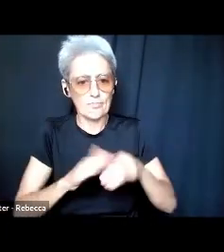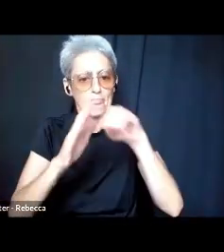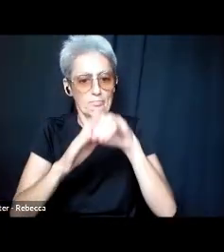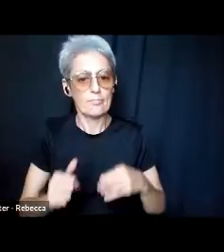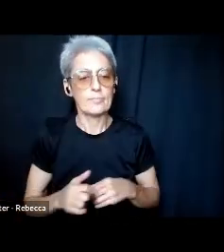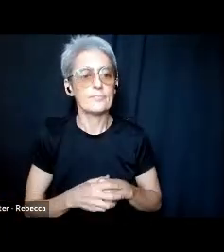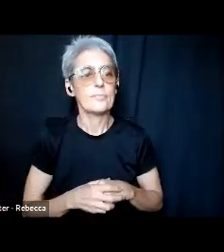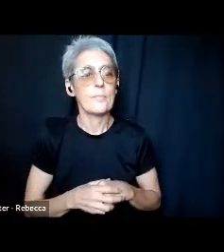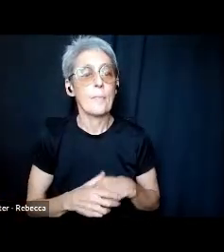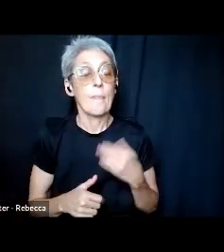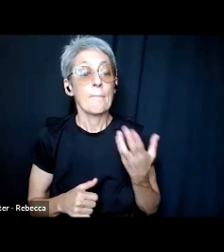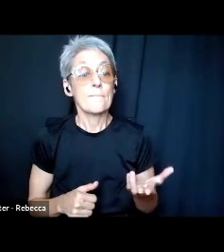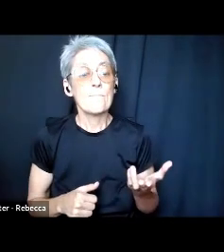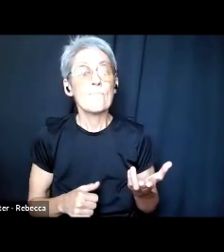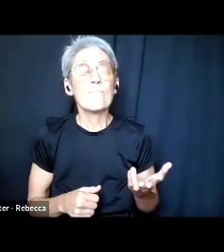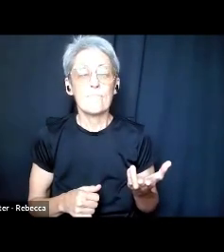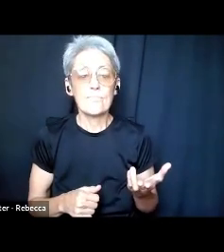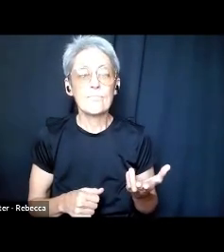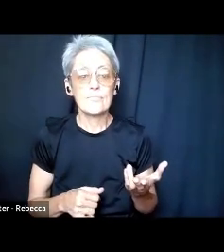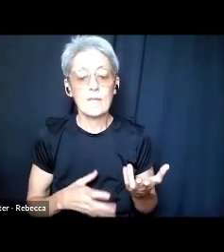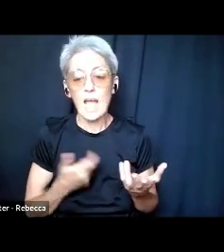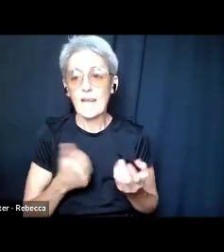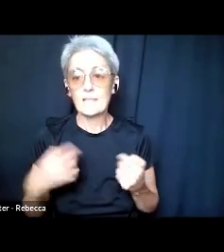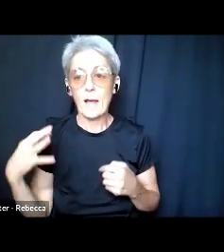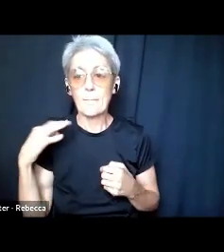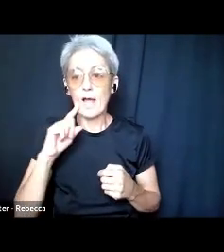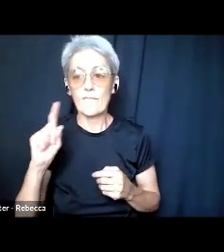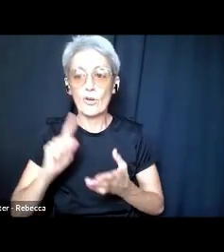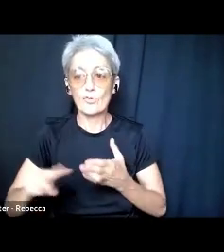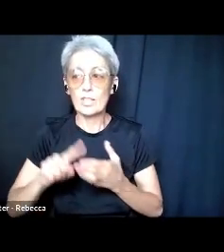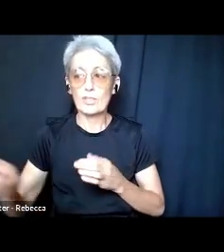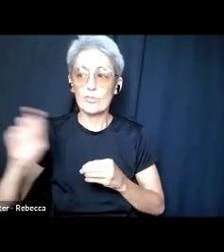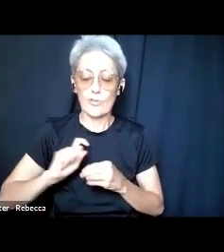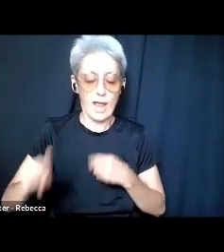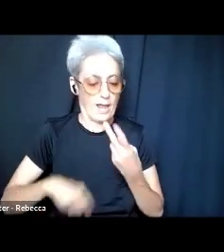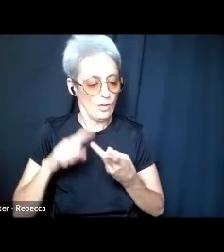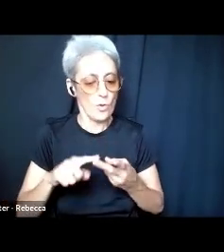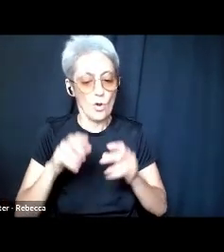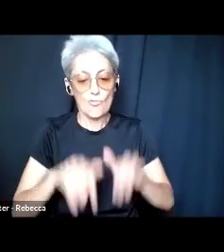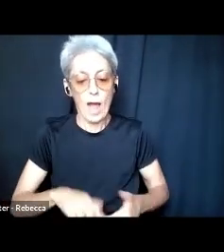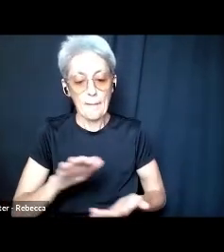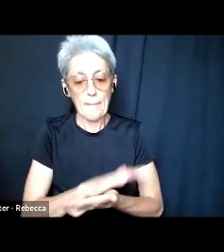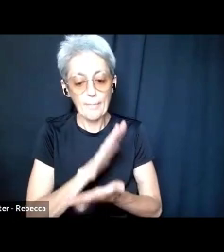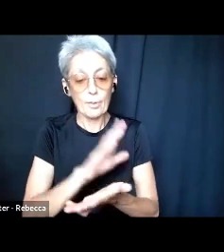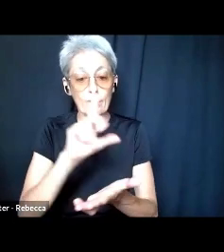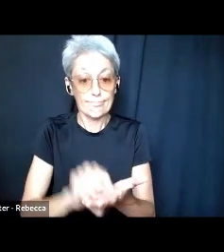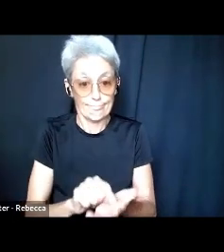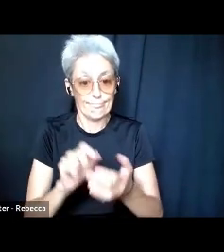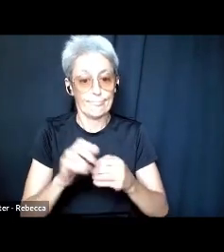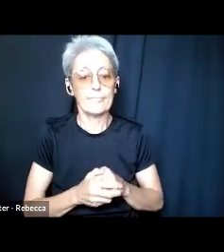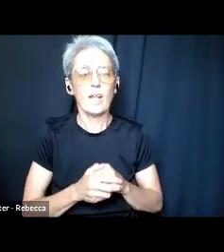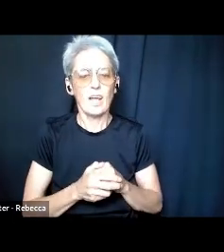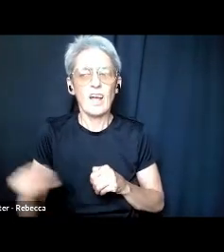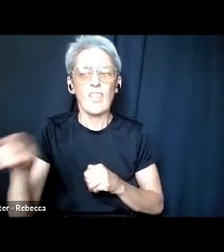Anytime you write a research grant or you write a paper about this, you're often asked to talk